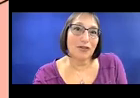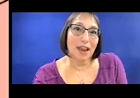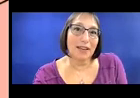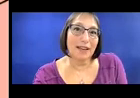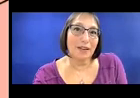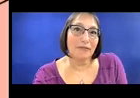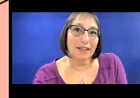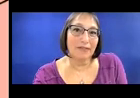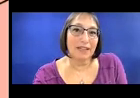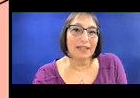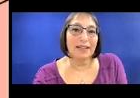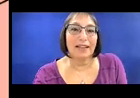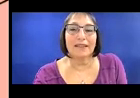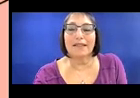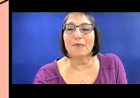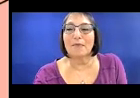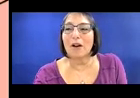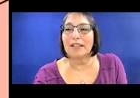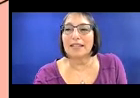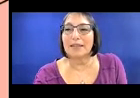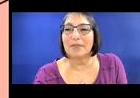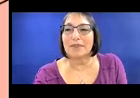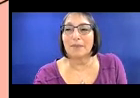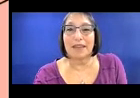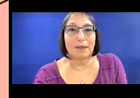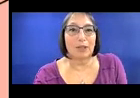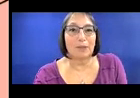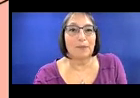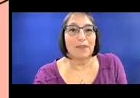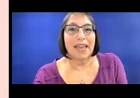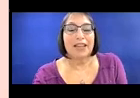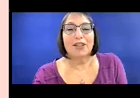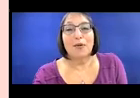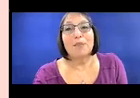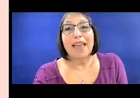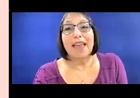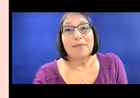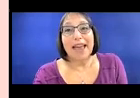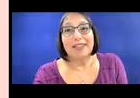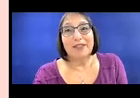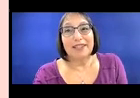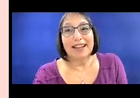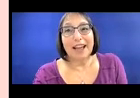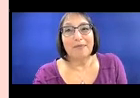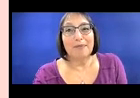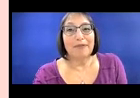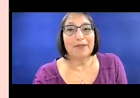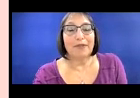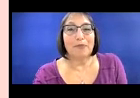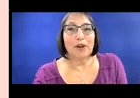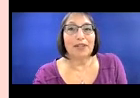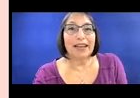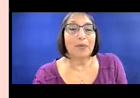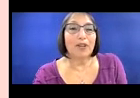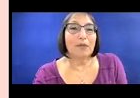teach ASL effectively, and some of my colleagues did something similar. So, as Sarah said, I'm a professor